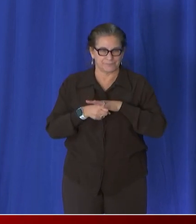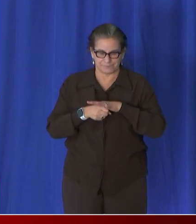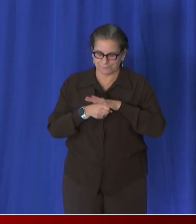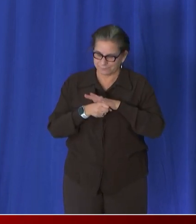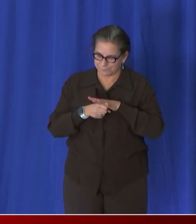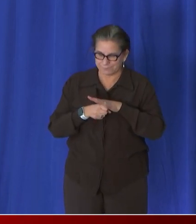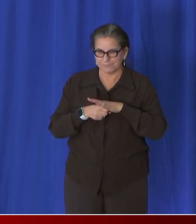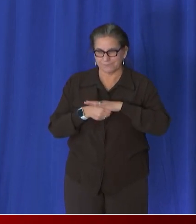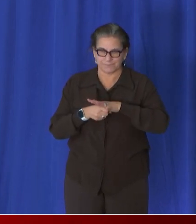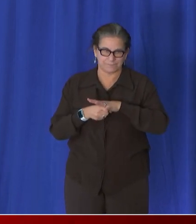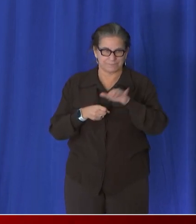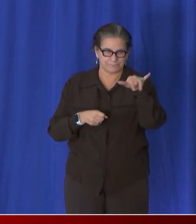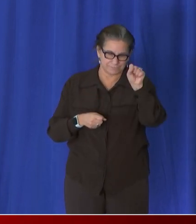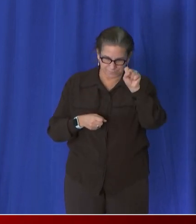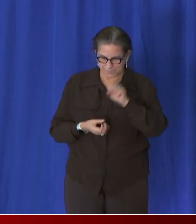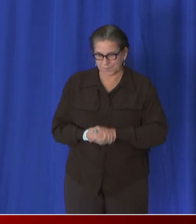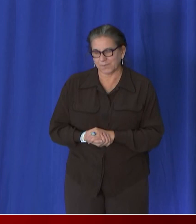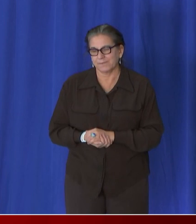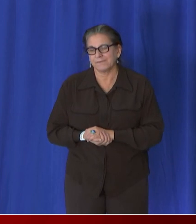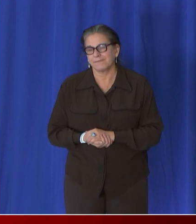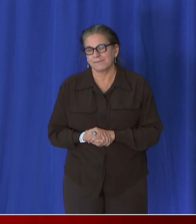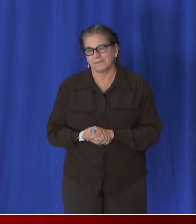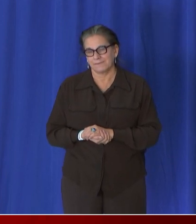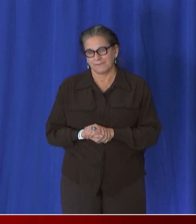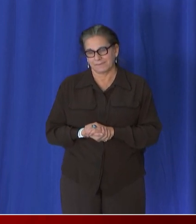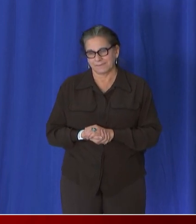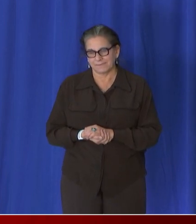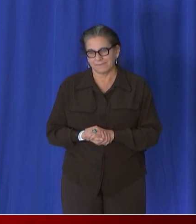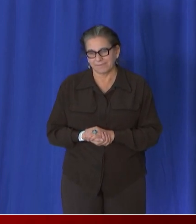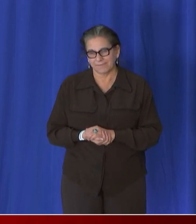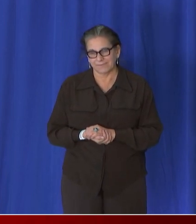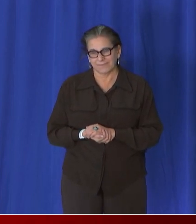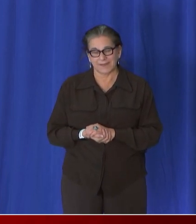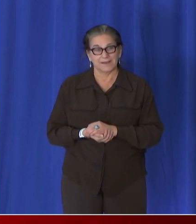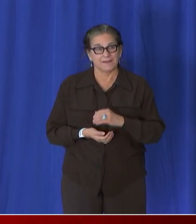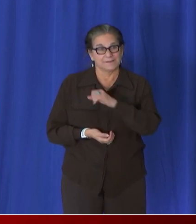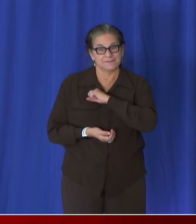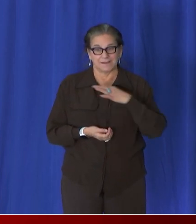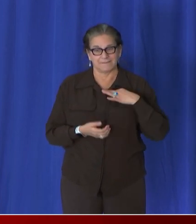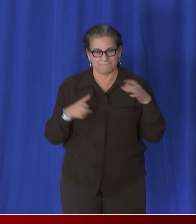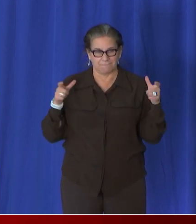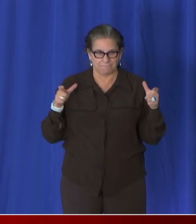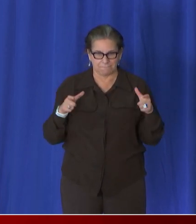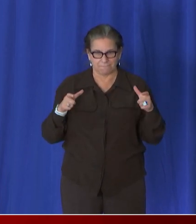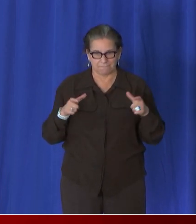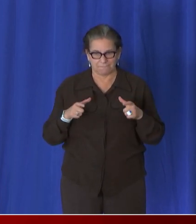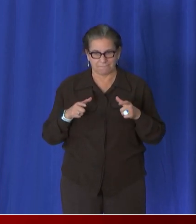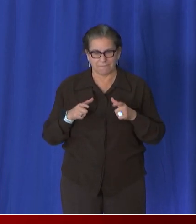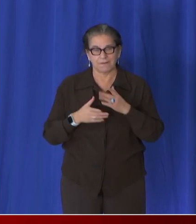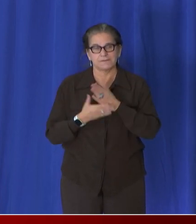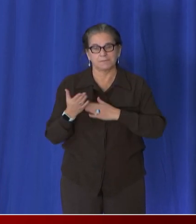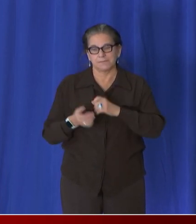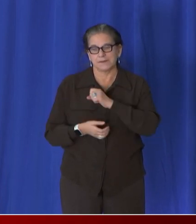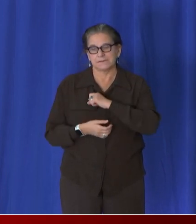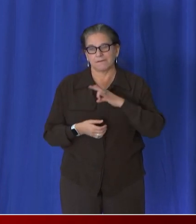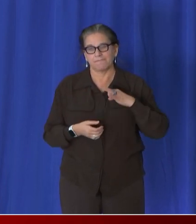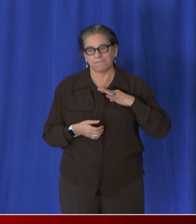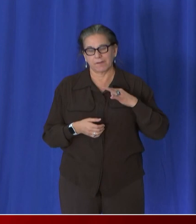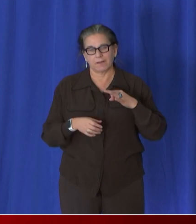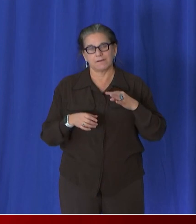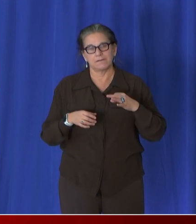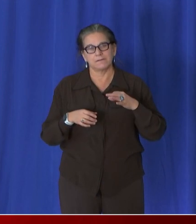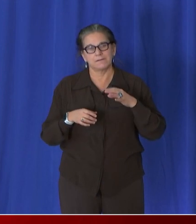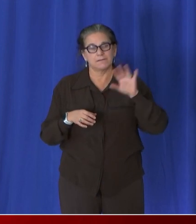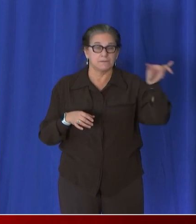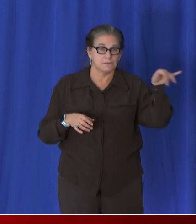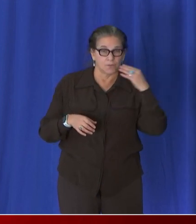MPD pulling long hours. But that's how they would get through what they're experiencing now, and if it got much